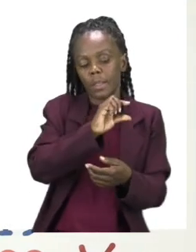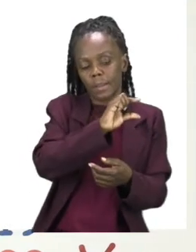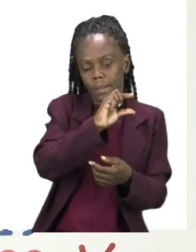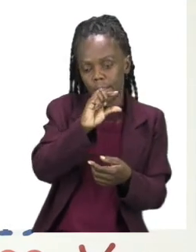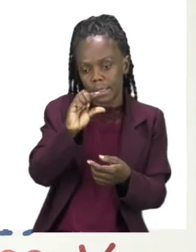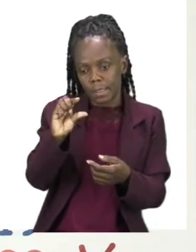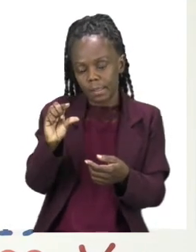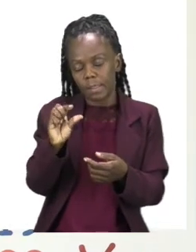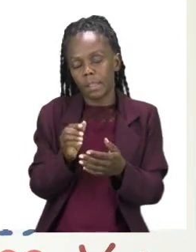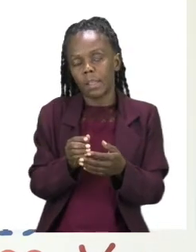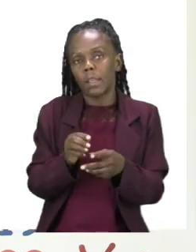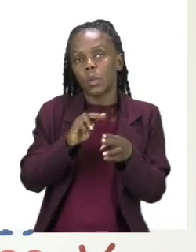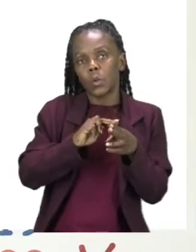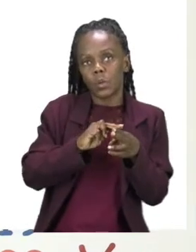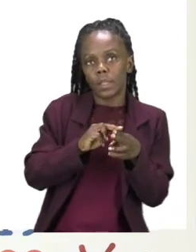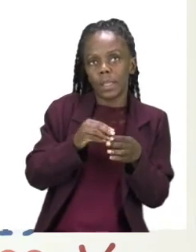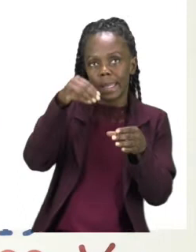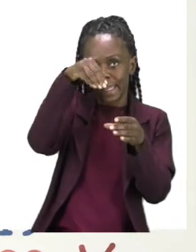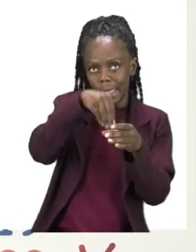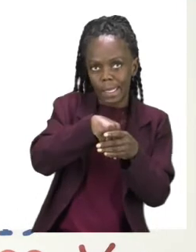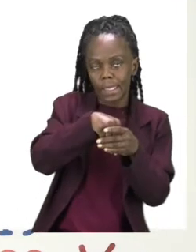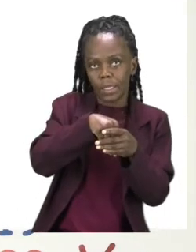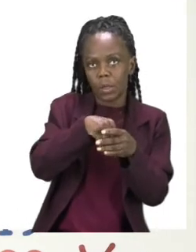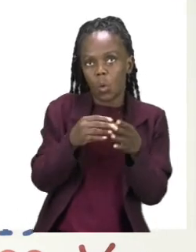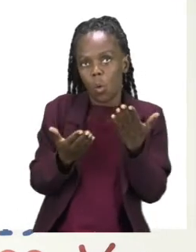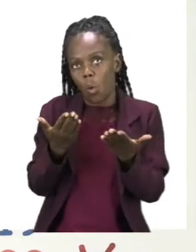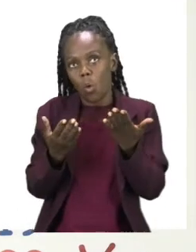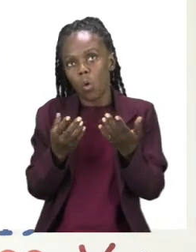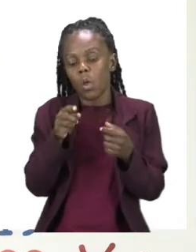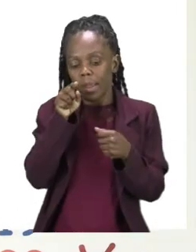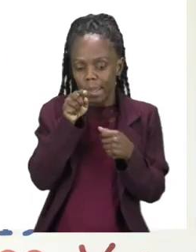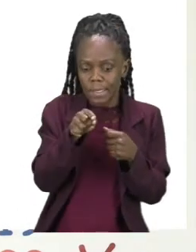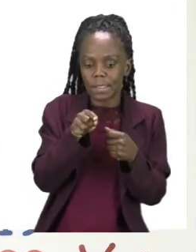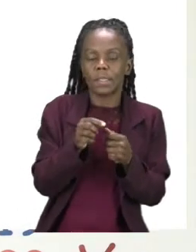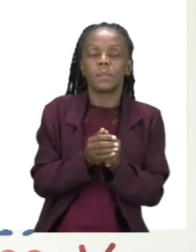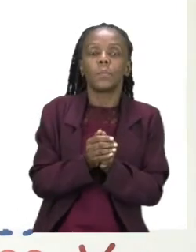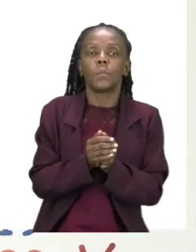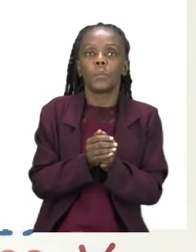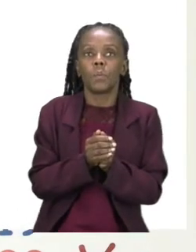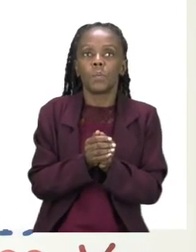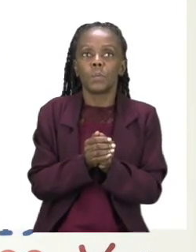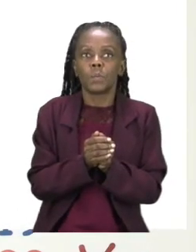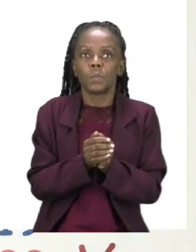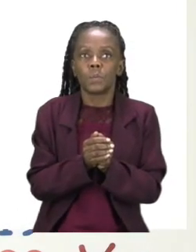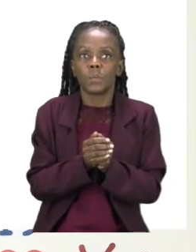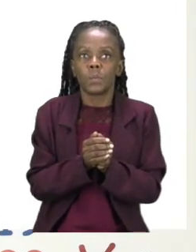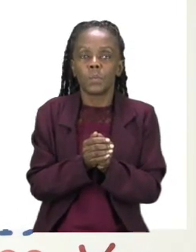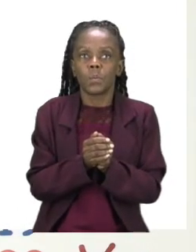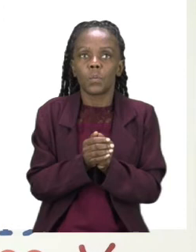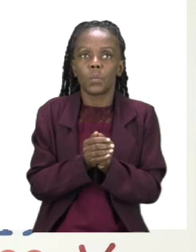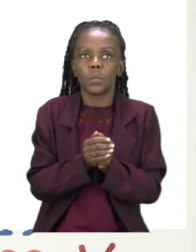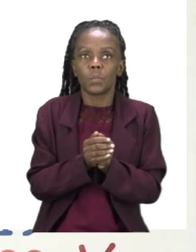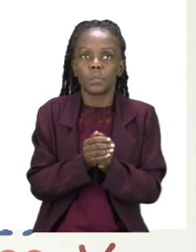in or it, and you will find the correct sight word to use. Don't forget to continue using